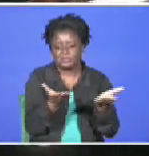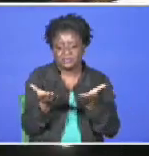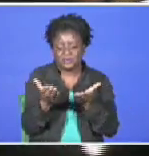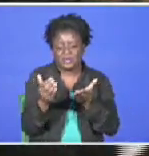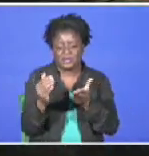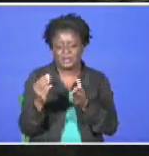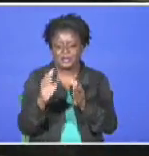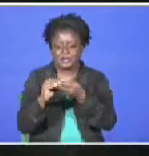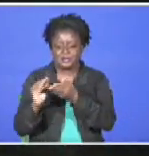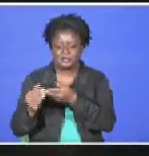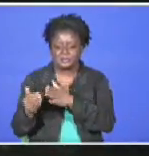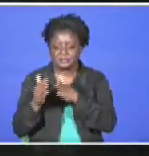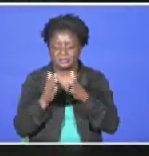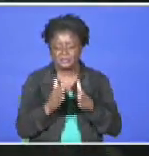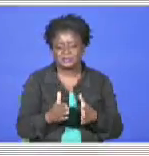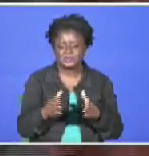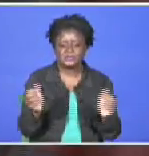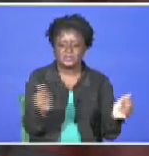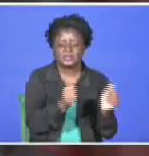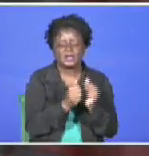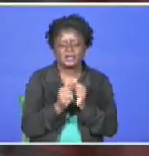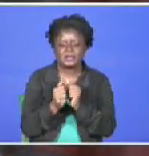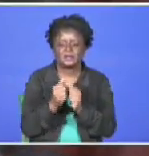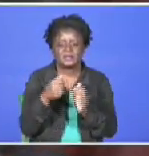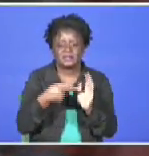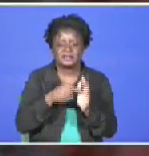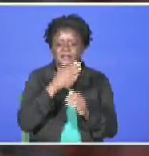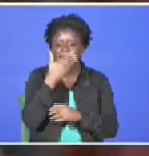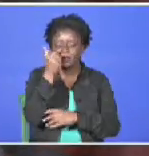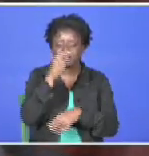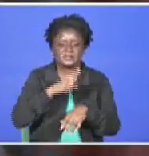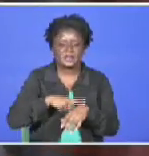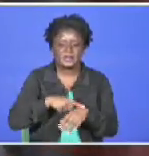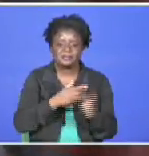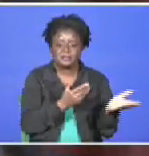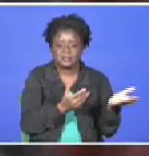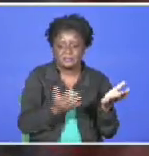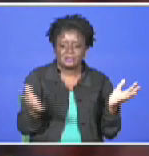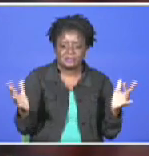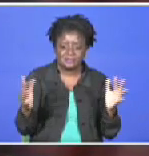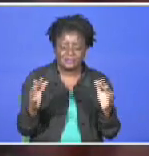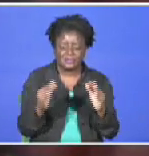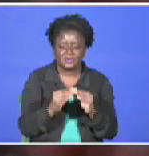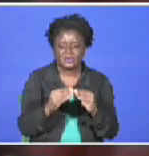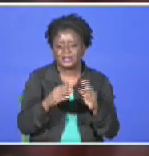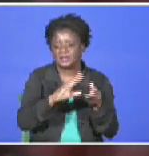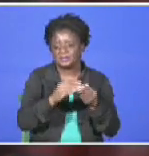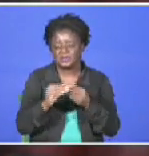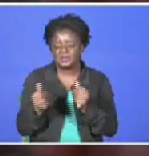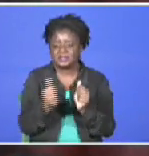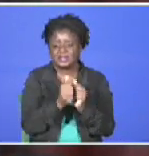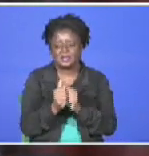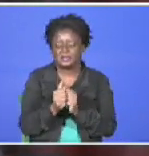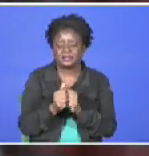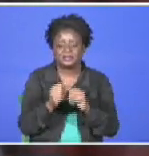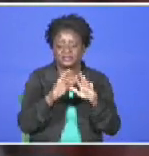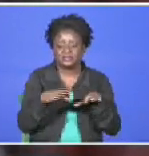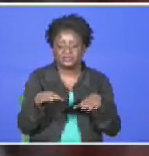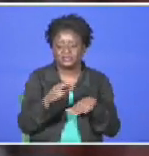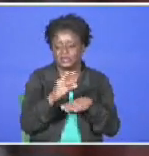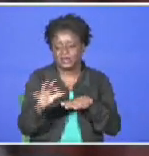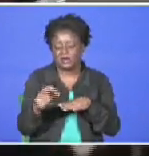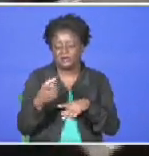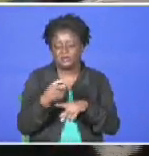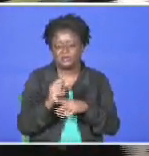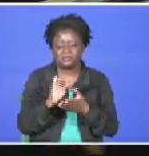together. This is the best time to bring the community together. The children are off from school, and we can come together and sell a